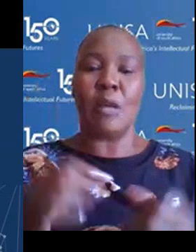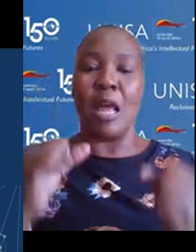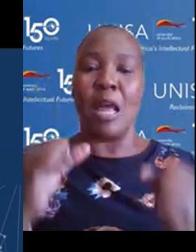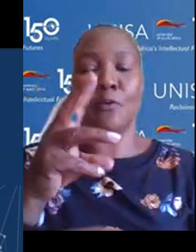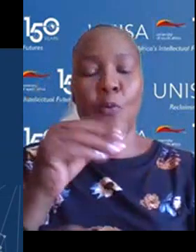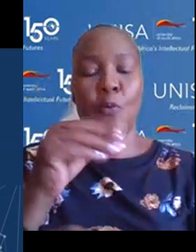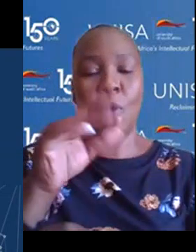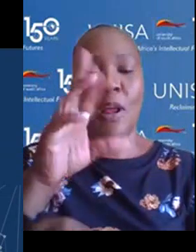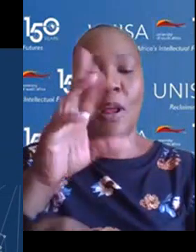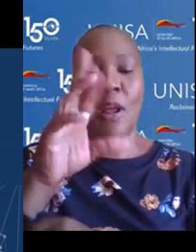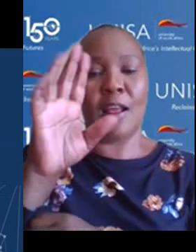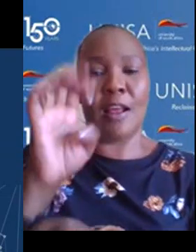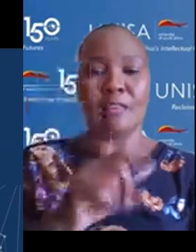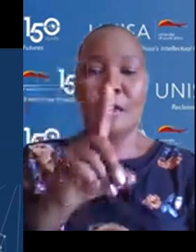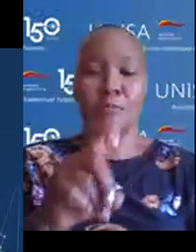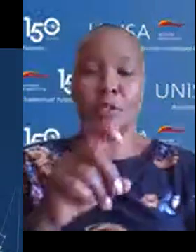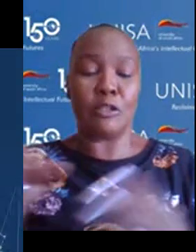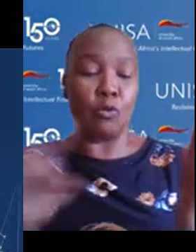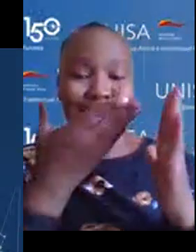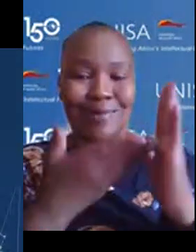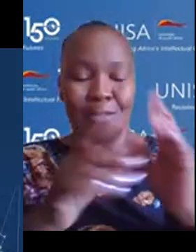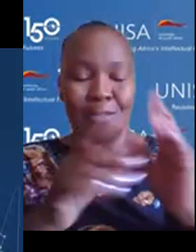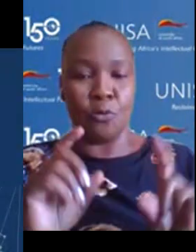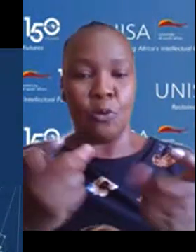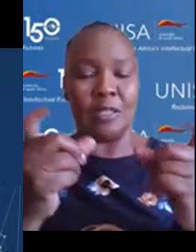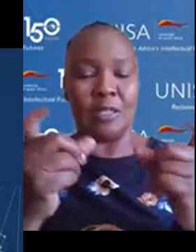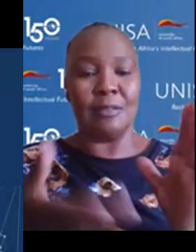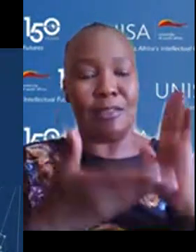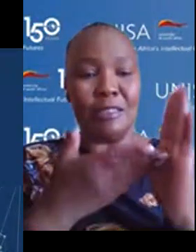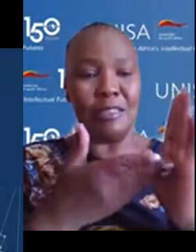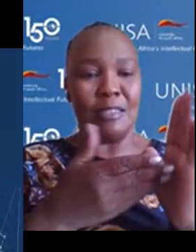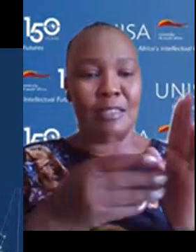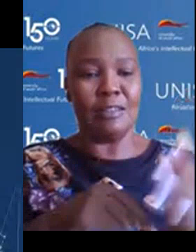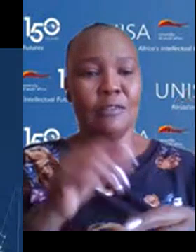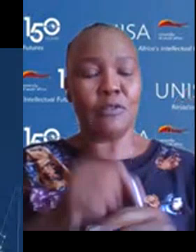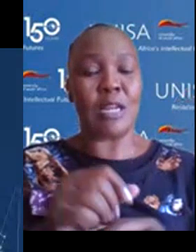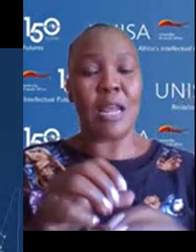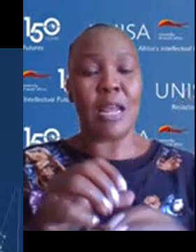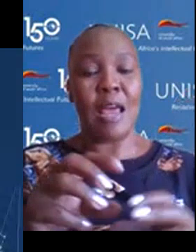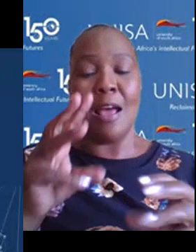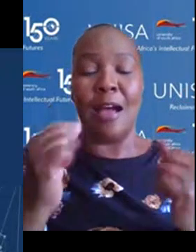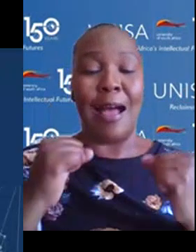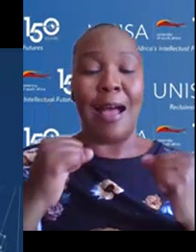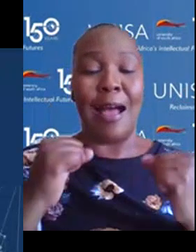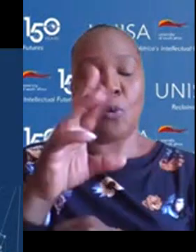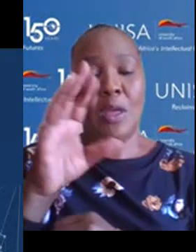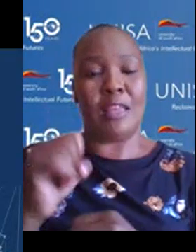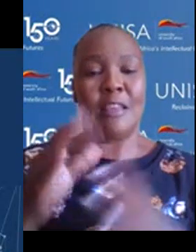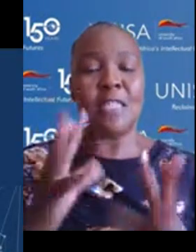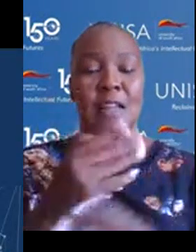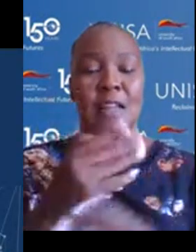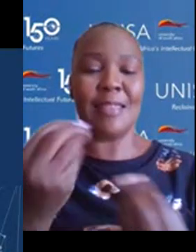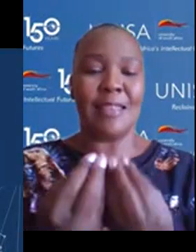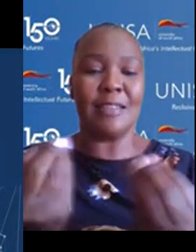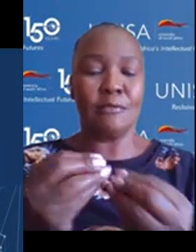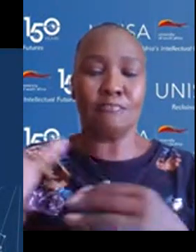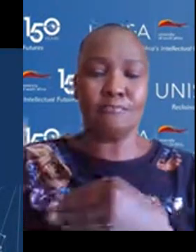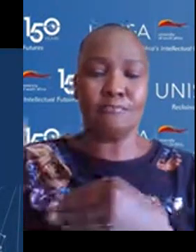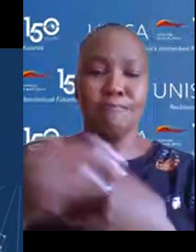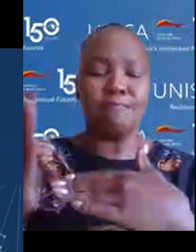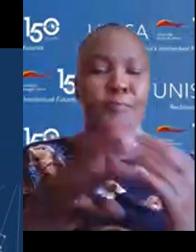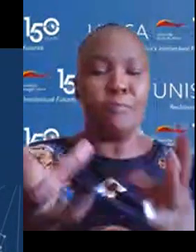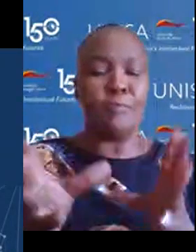just put in my mouse pointer quickly. Here she is. Okay, so you got your hardware, all the physical things that you can pull apart and put together in a